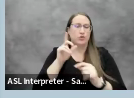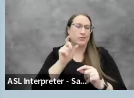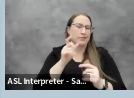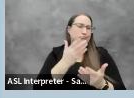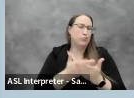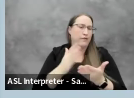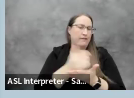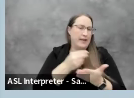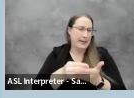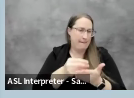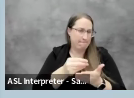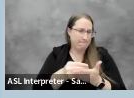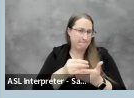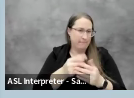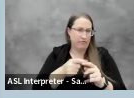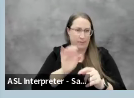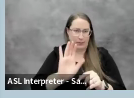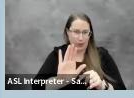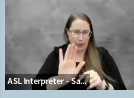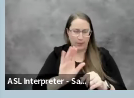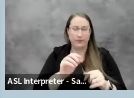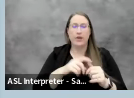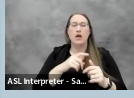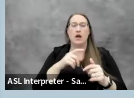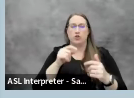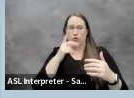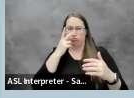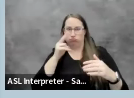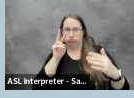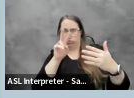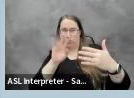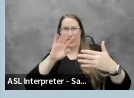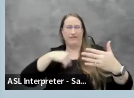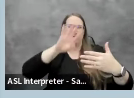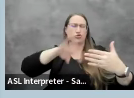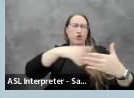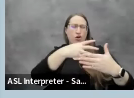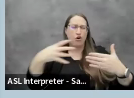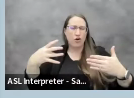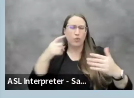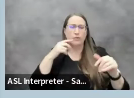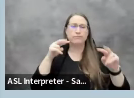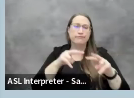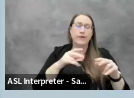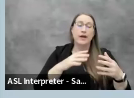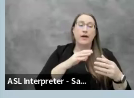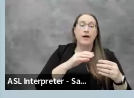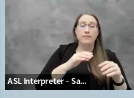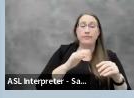income to look at where you fall on our chart with household size and